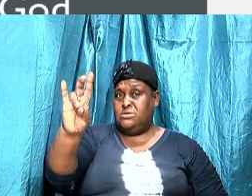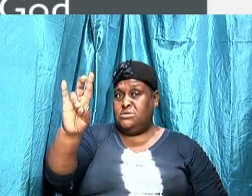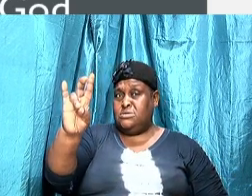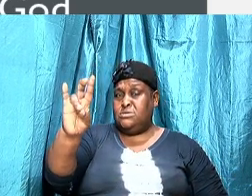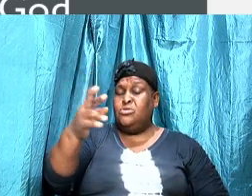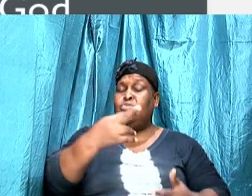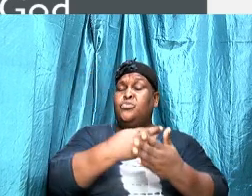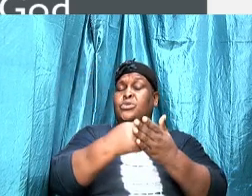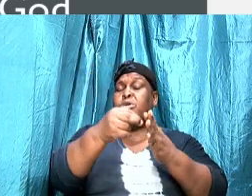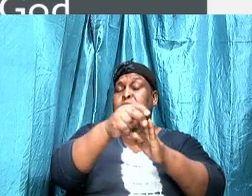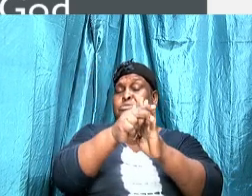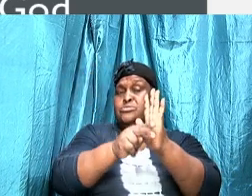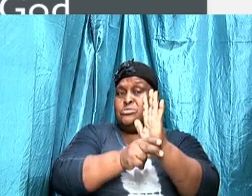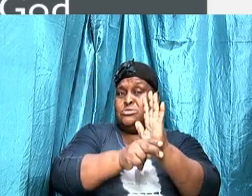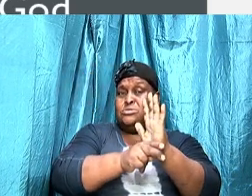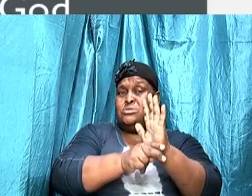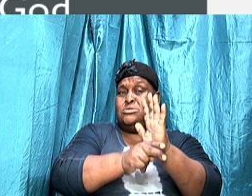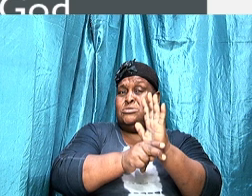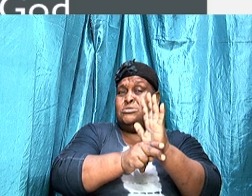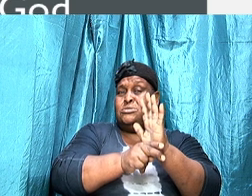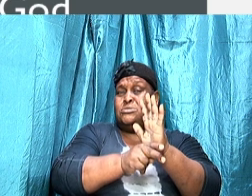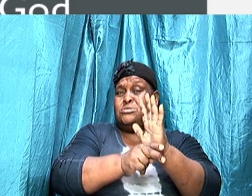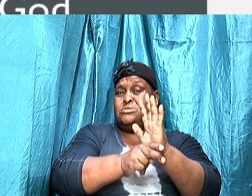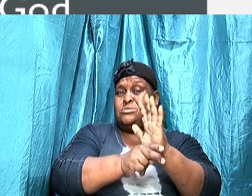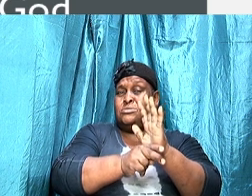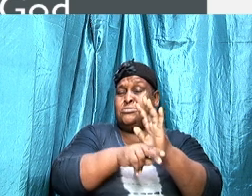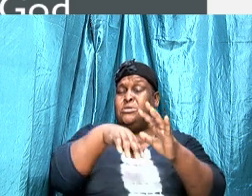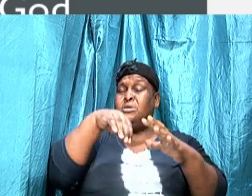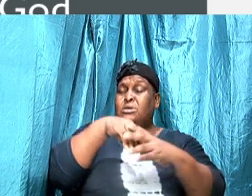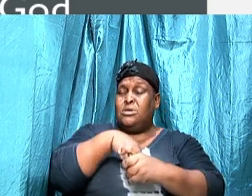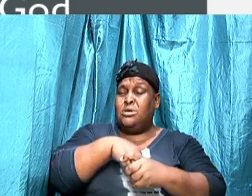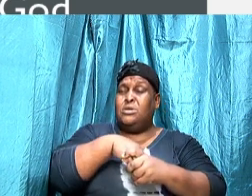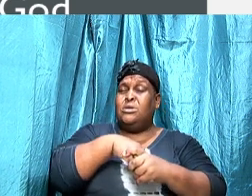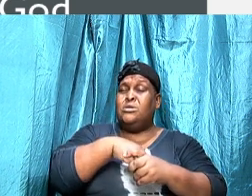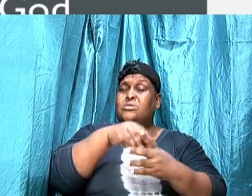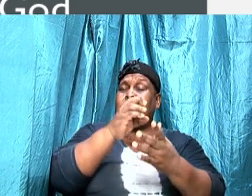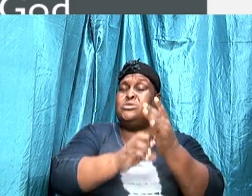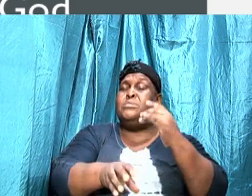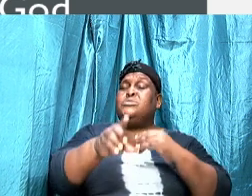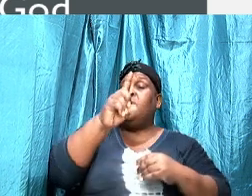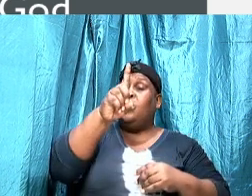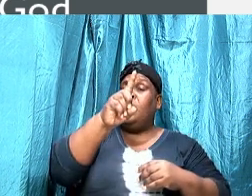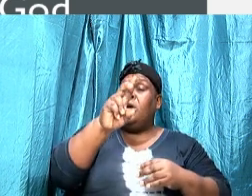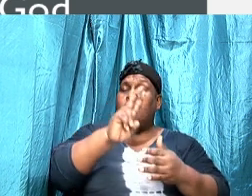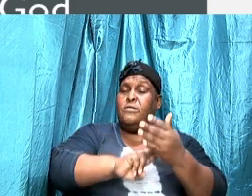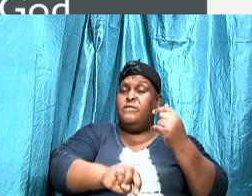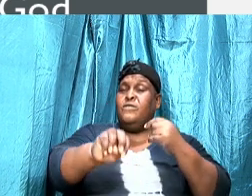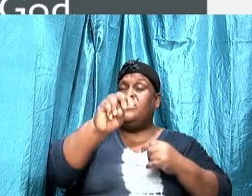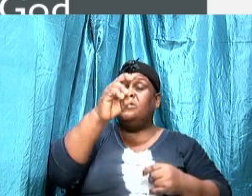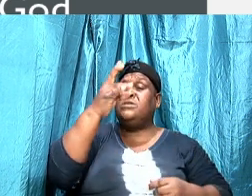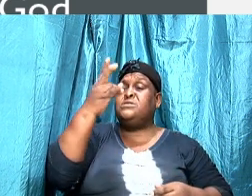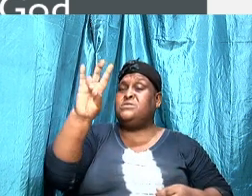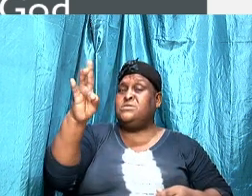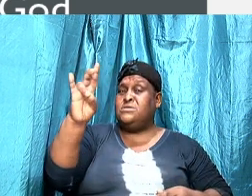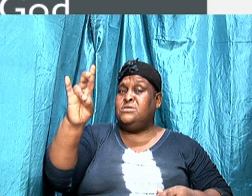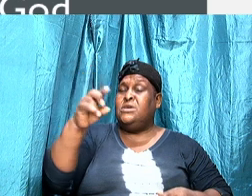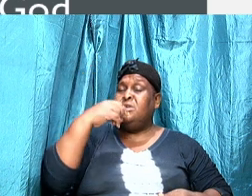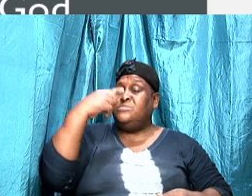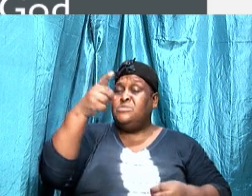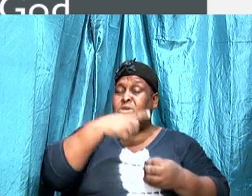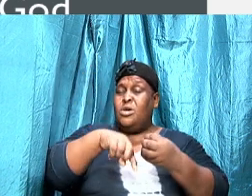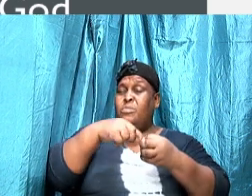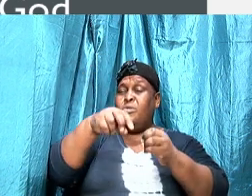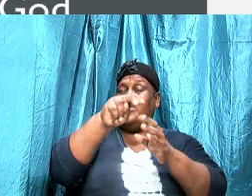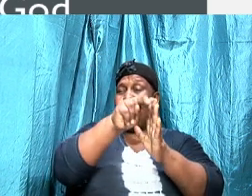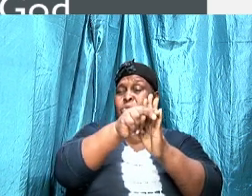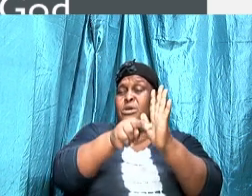the righteousness. Sorry, in chapter 1 and verse 17, we speak about the righteousness